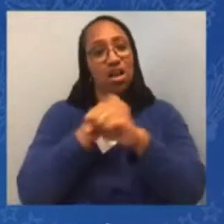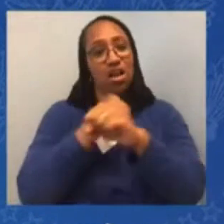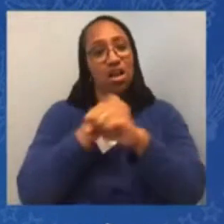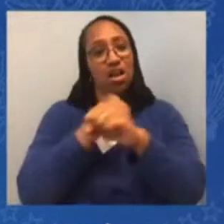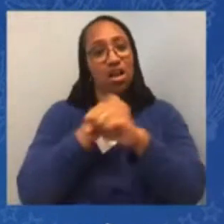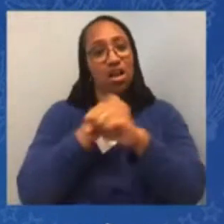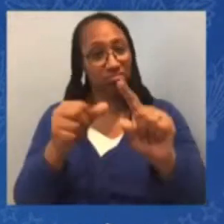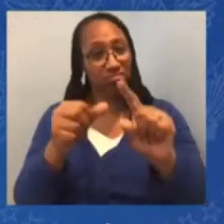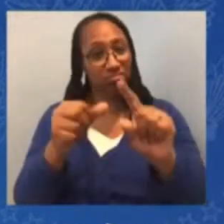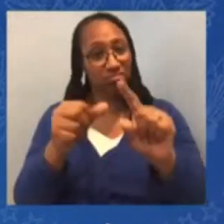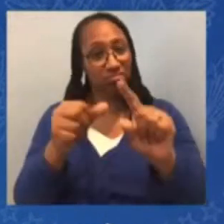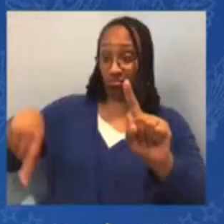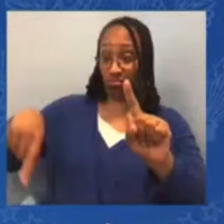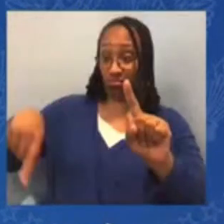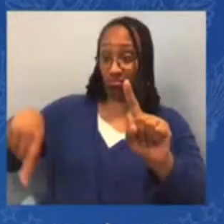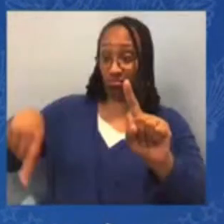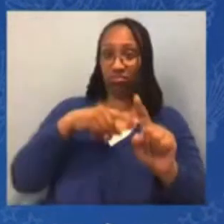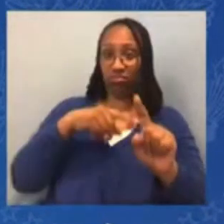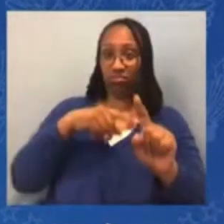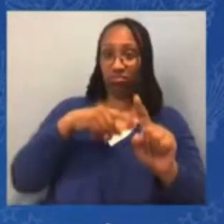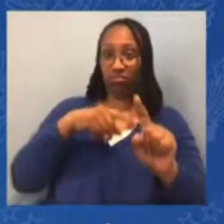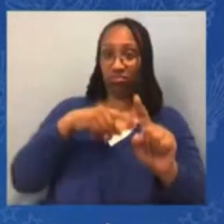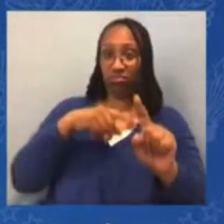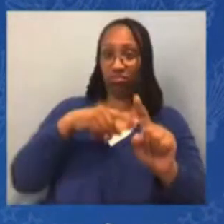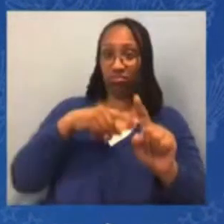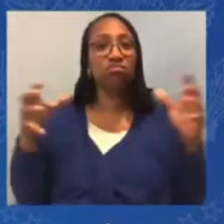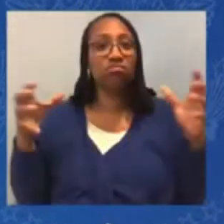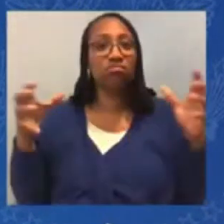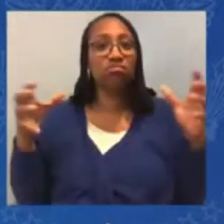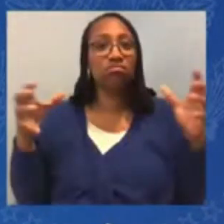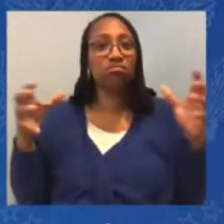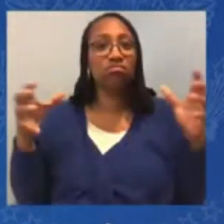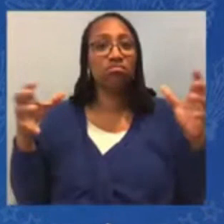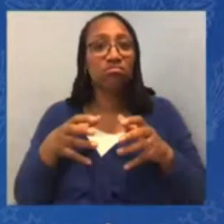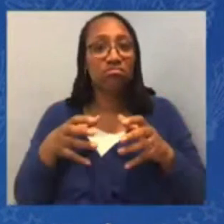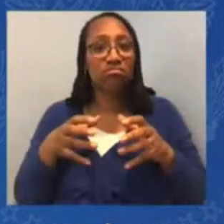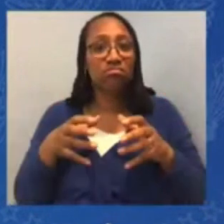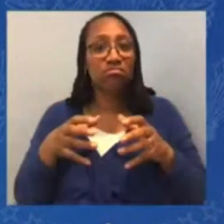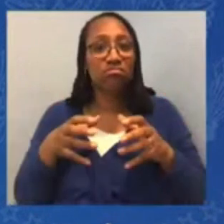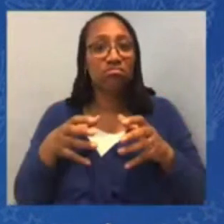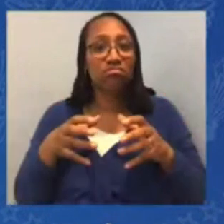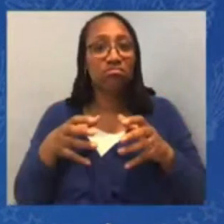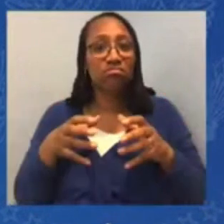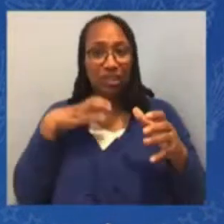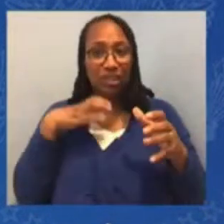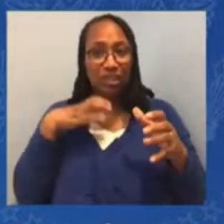vice president or when I was as president. The most meaningful gun safety law in 30